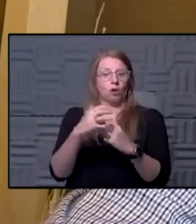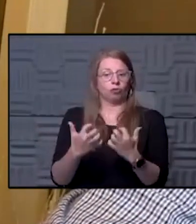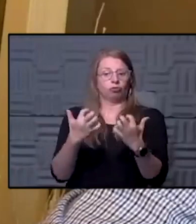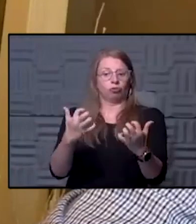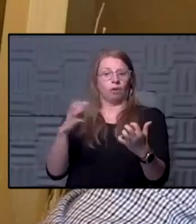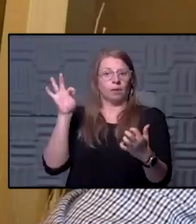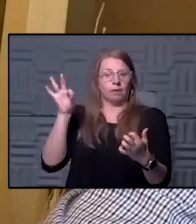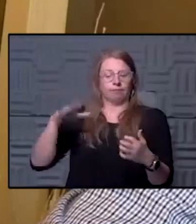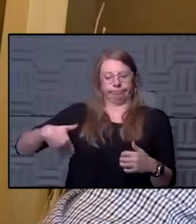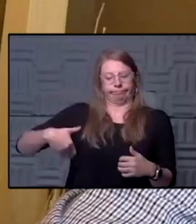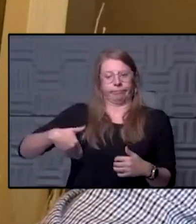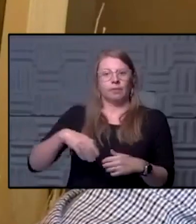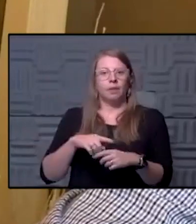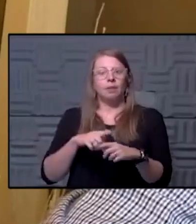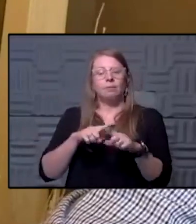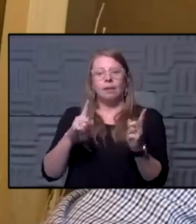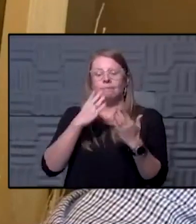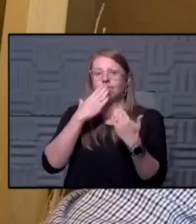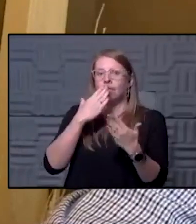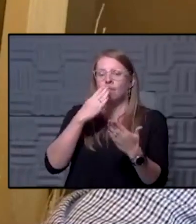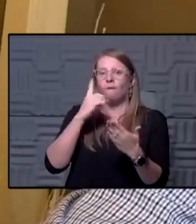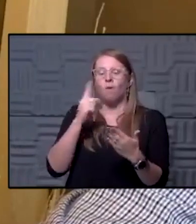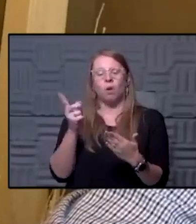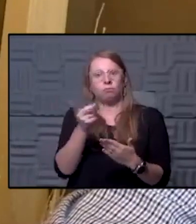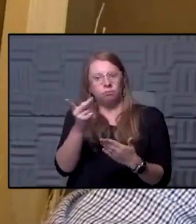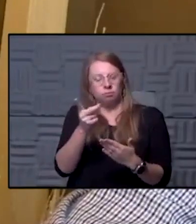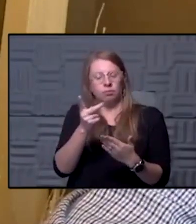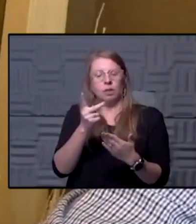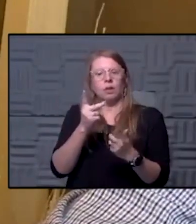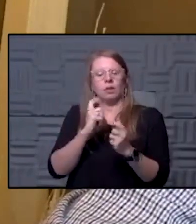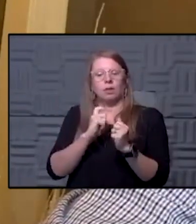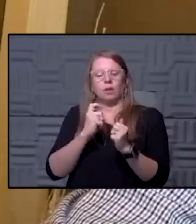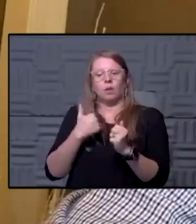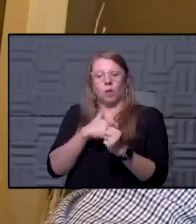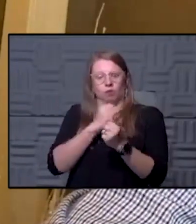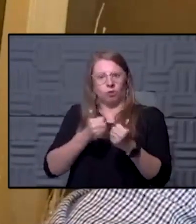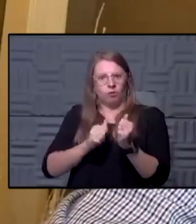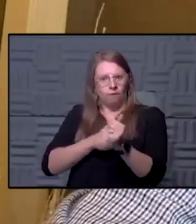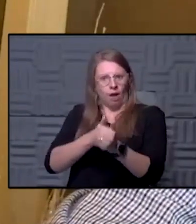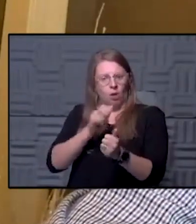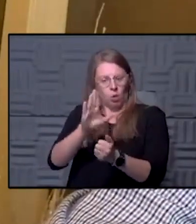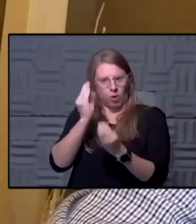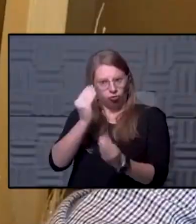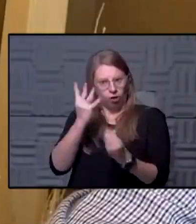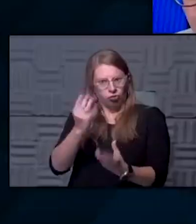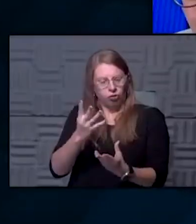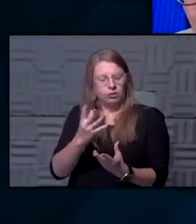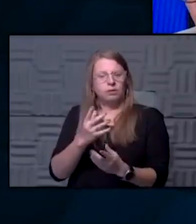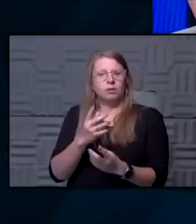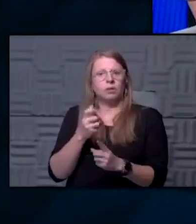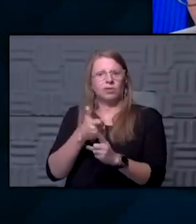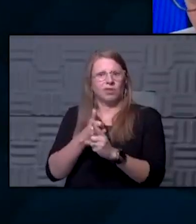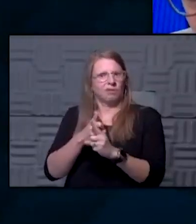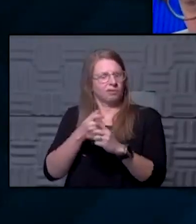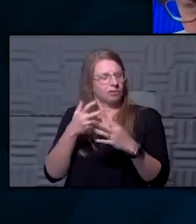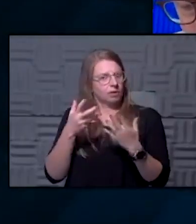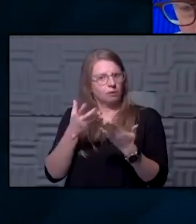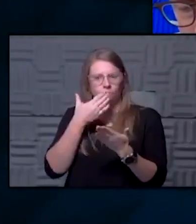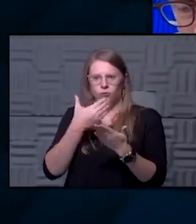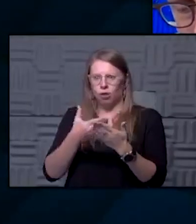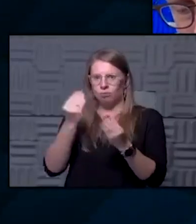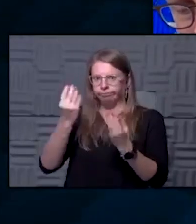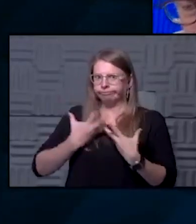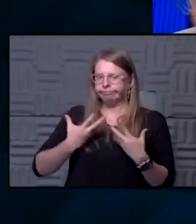colleagues who are keeping the public abreast, and we're trying to follow the instructions that you're giving. Well, thank you.